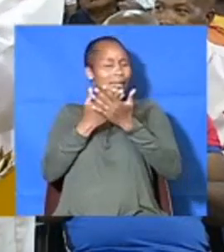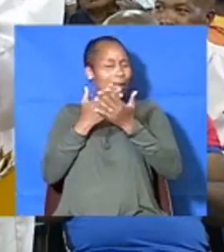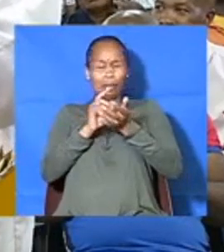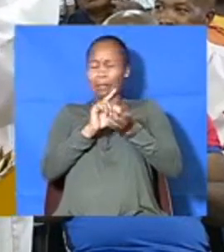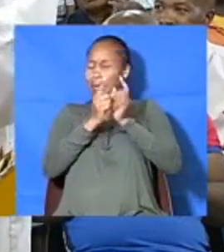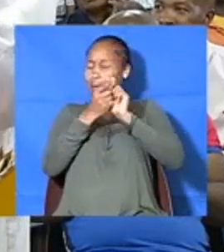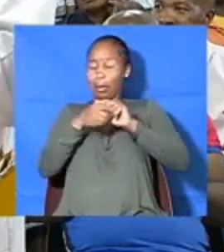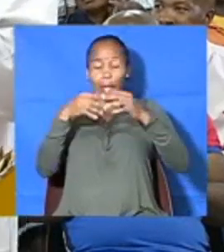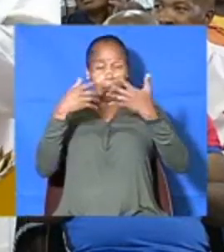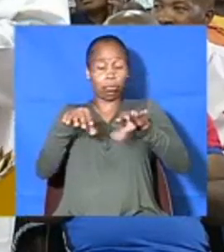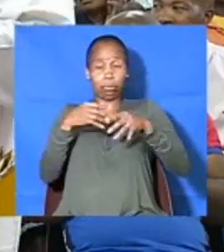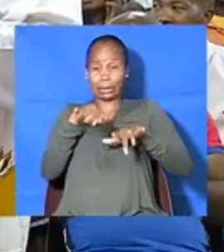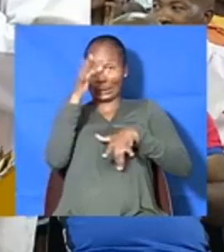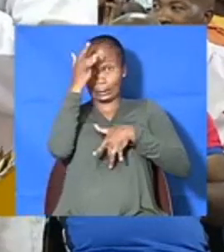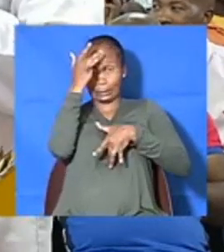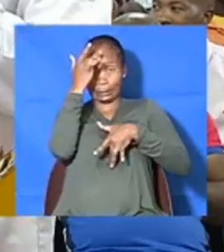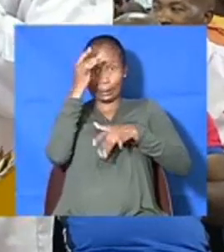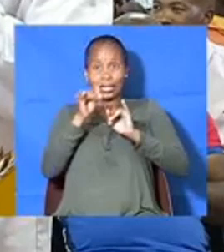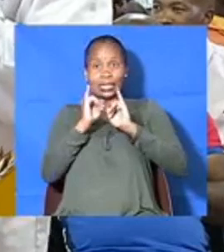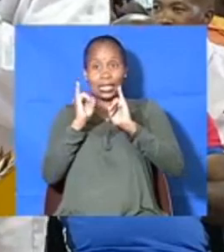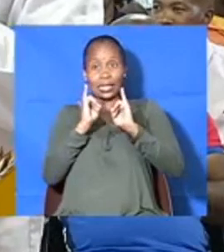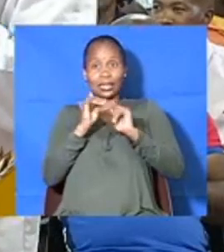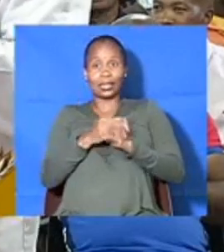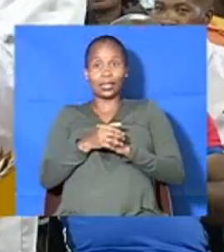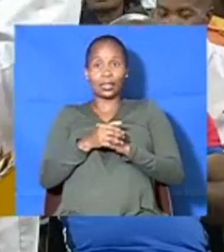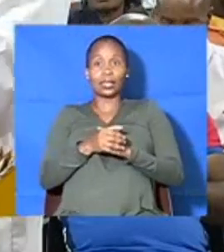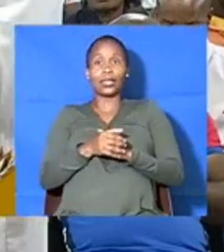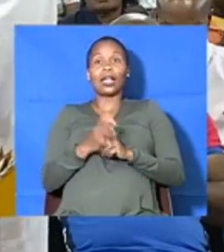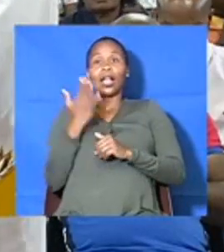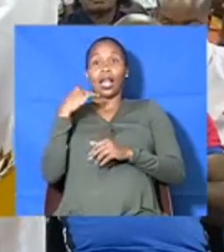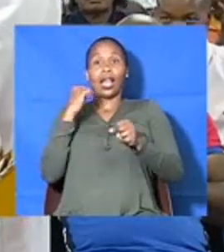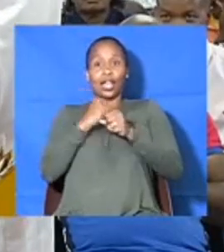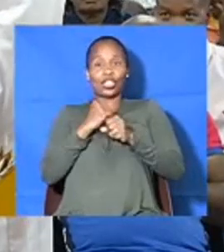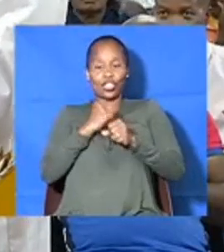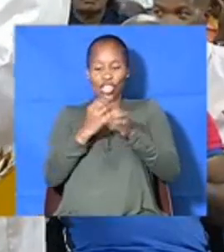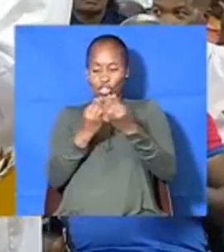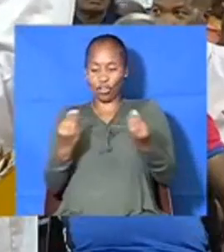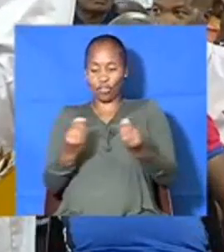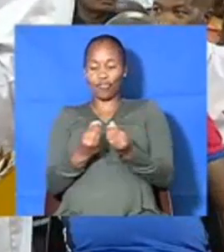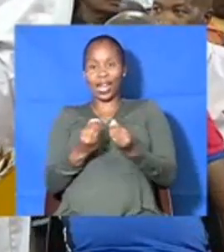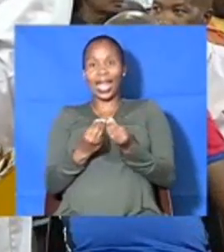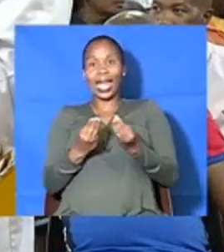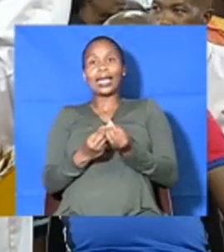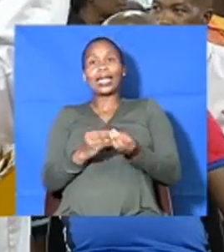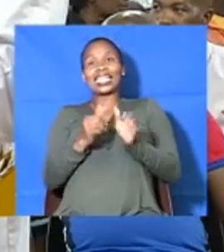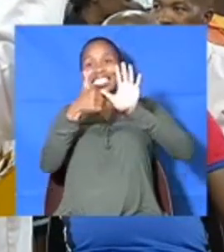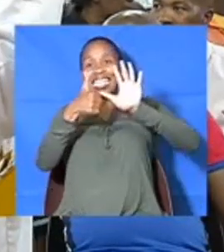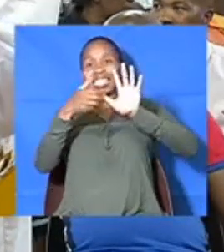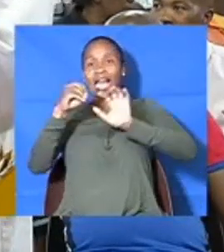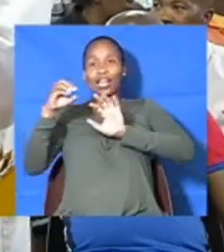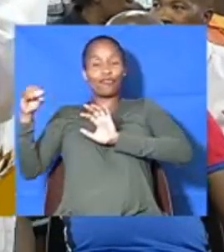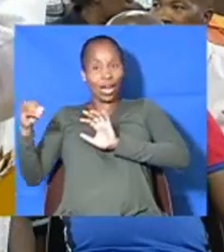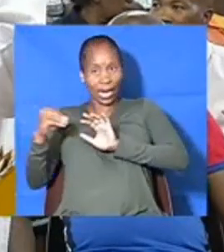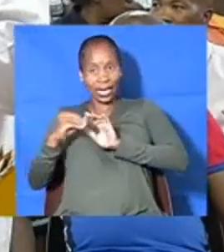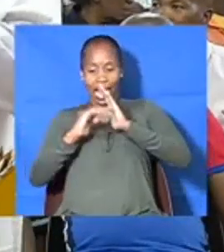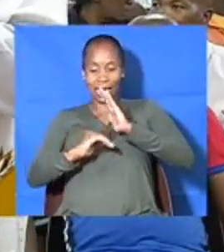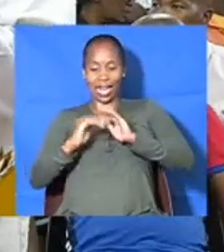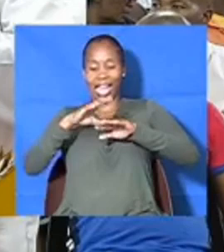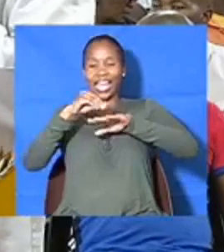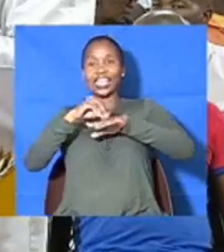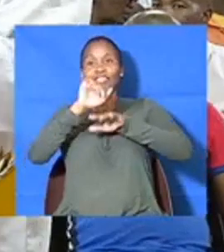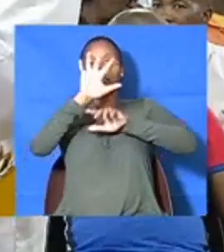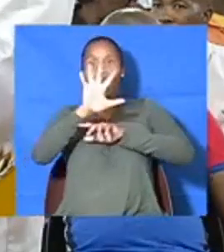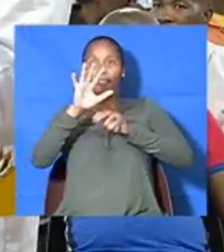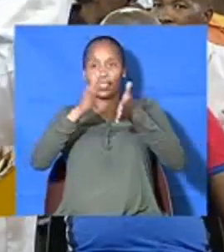go to a private clinic or even we go to government hospitals. Then kita khopela parliament ya rena